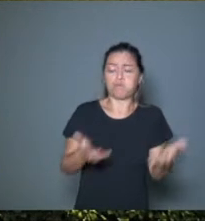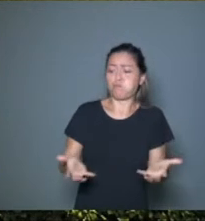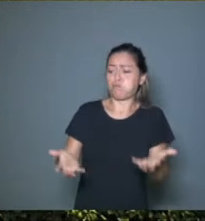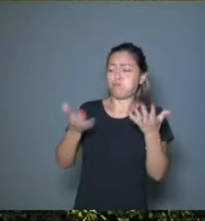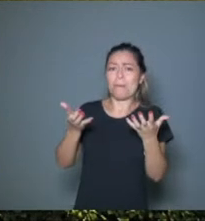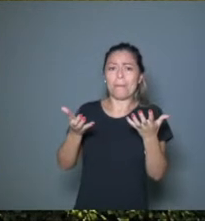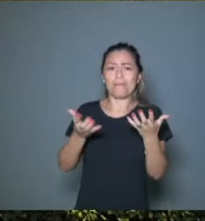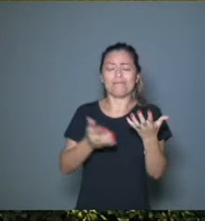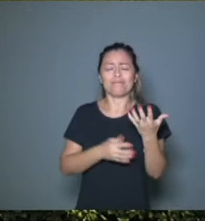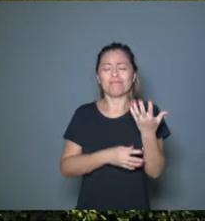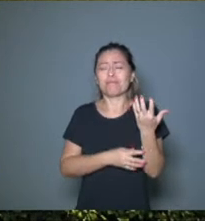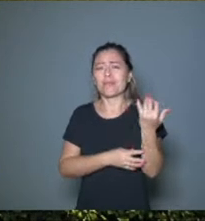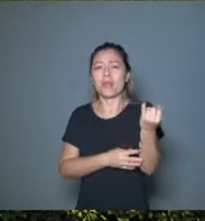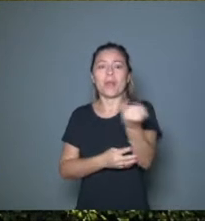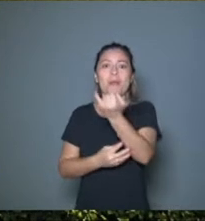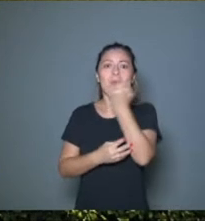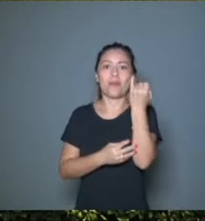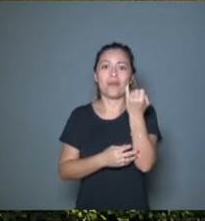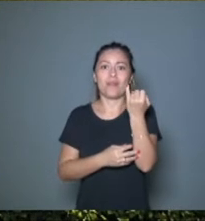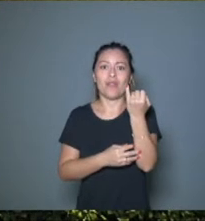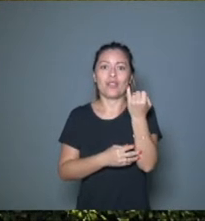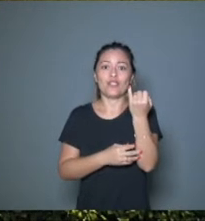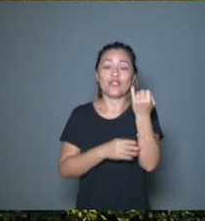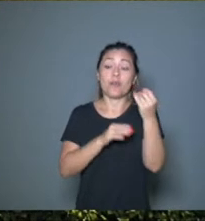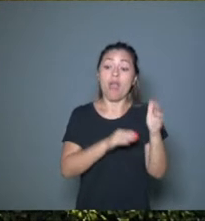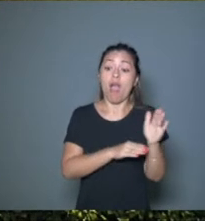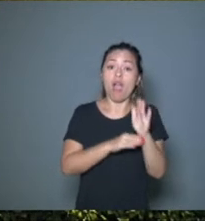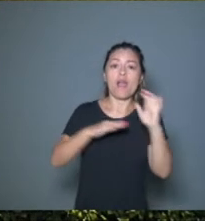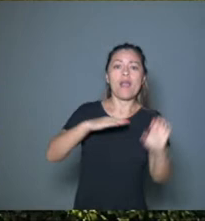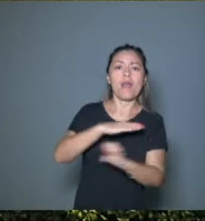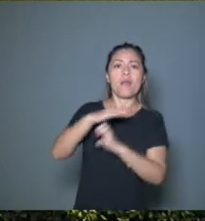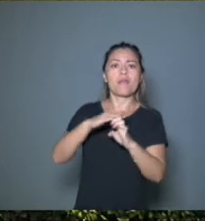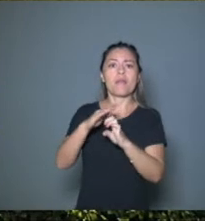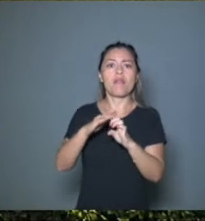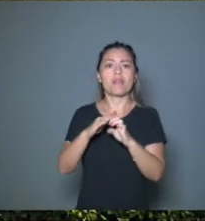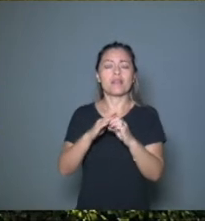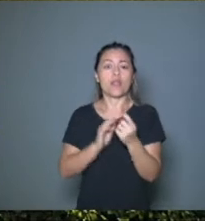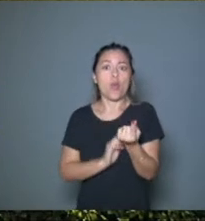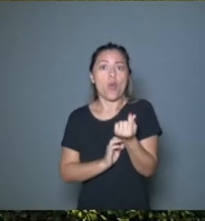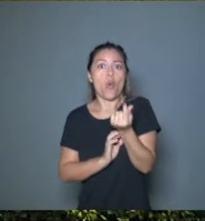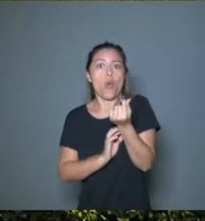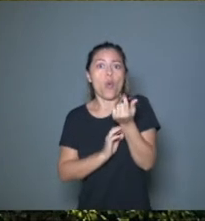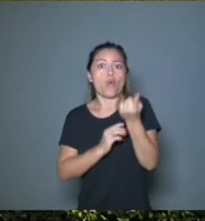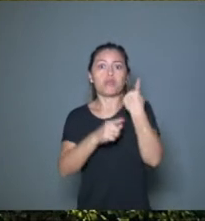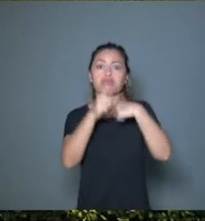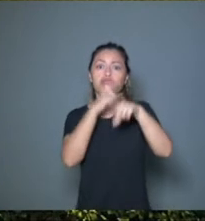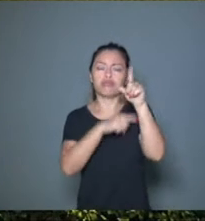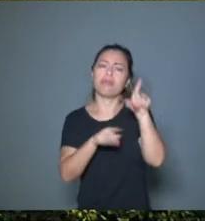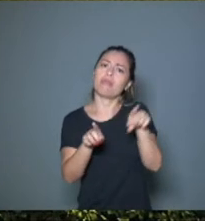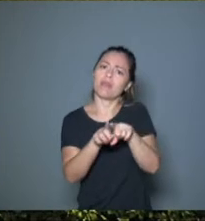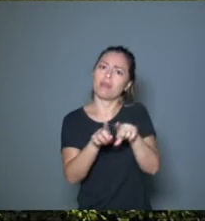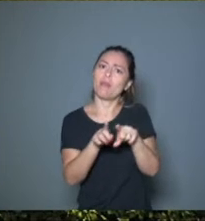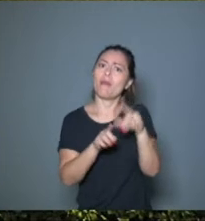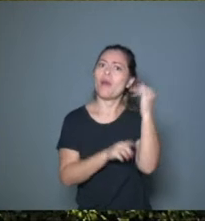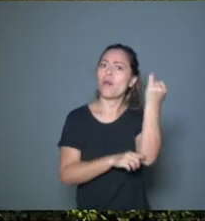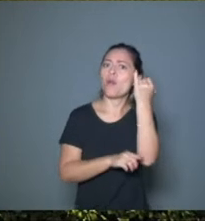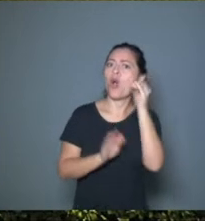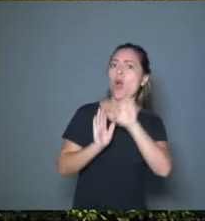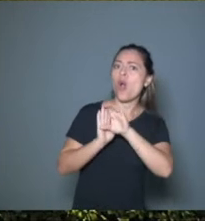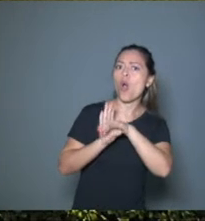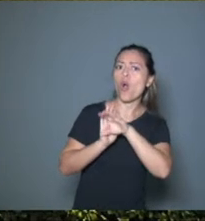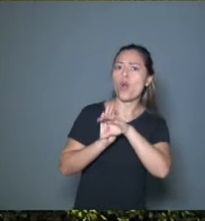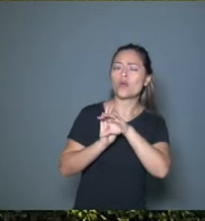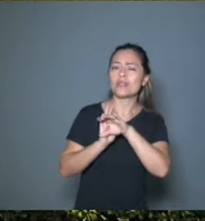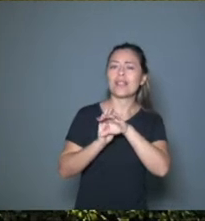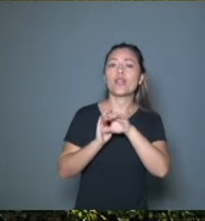that maximization of our production system is very important to generate results to the company and value to shareholders, but it's very